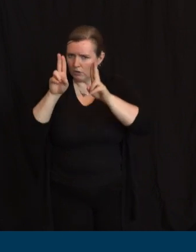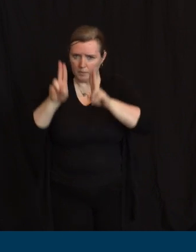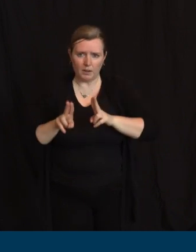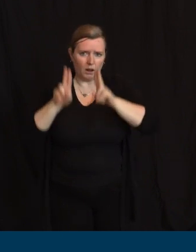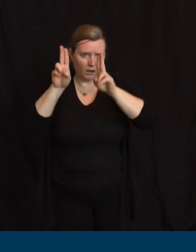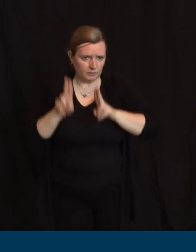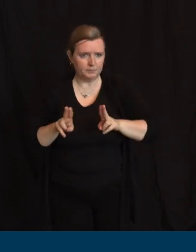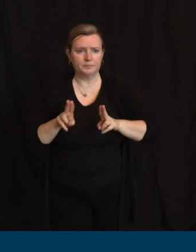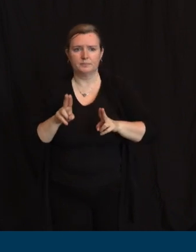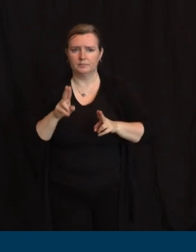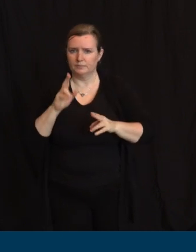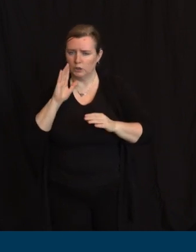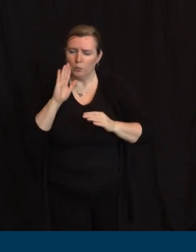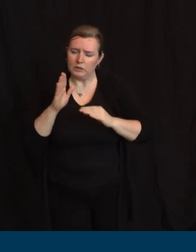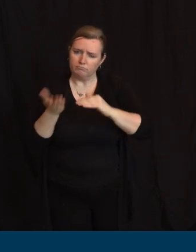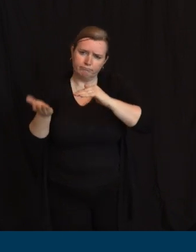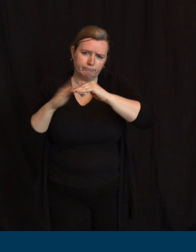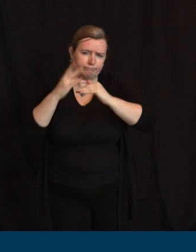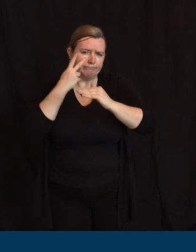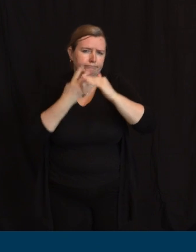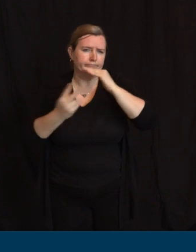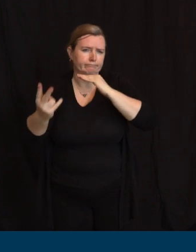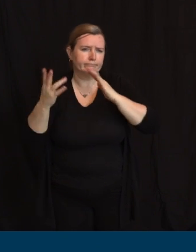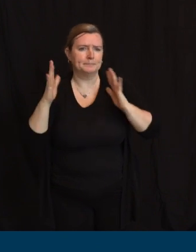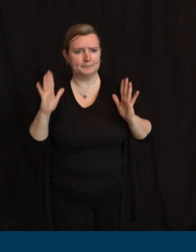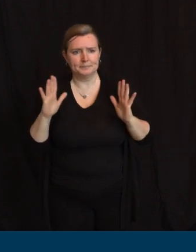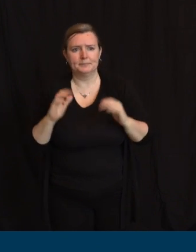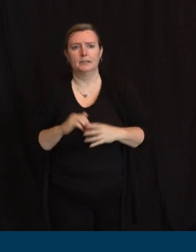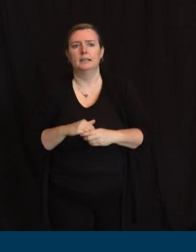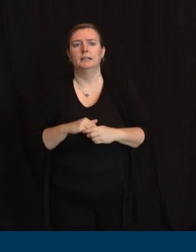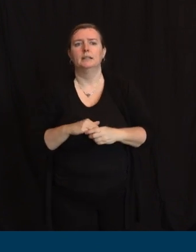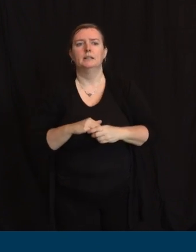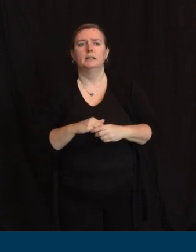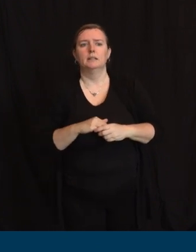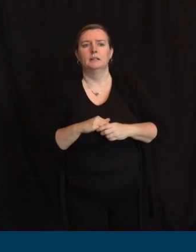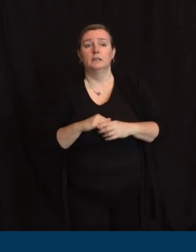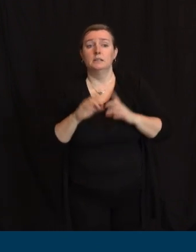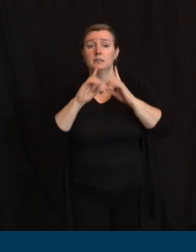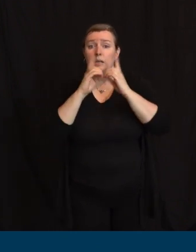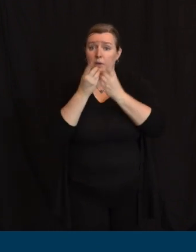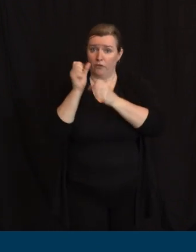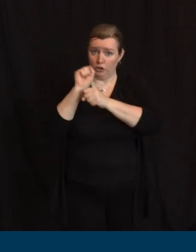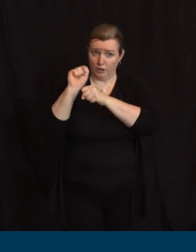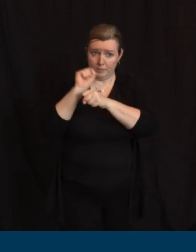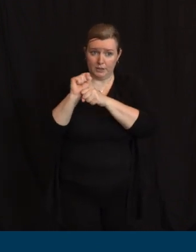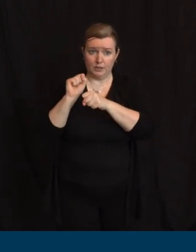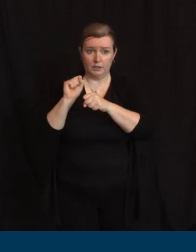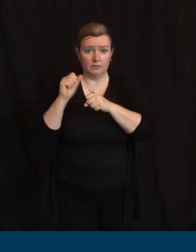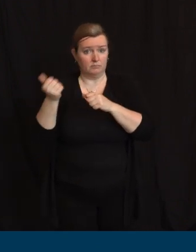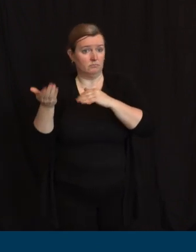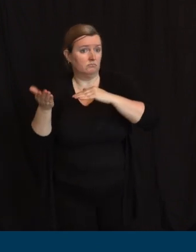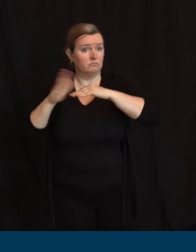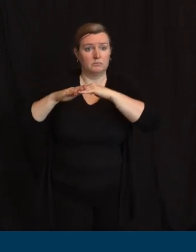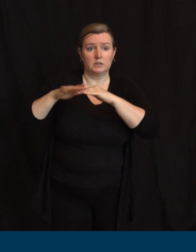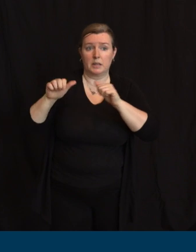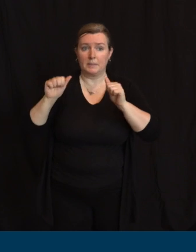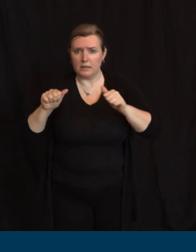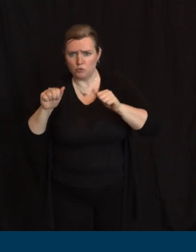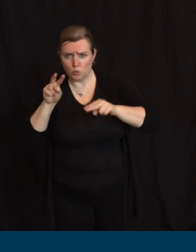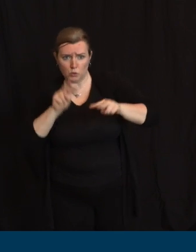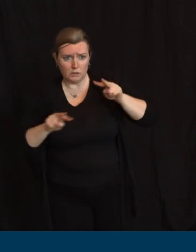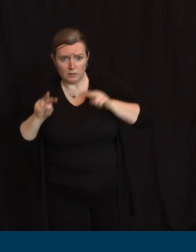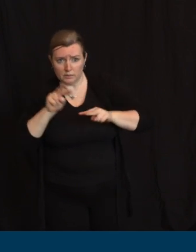processed. As I announced a couple of days ago, the department has taken steps to significantly increase its capacity to review and